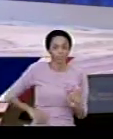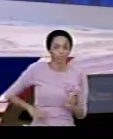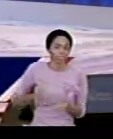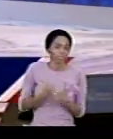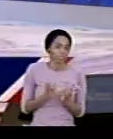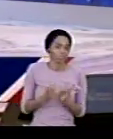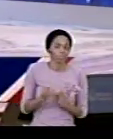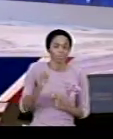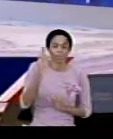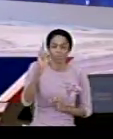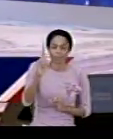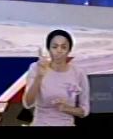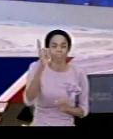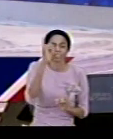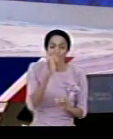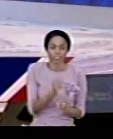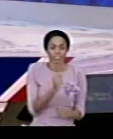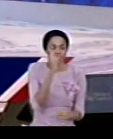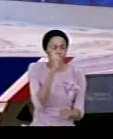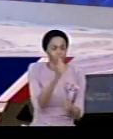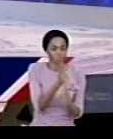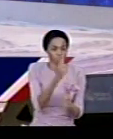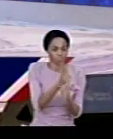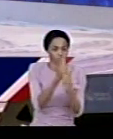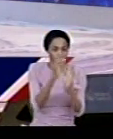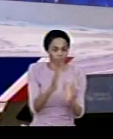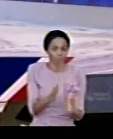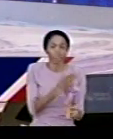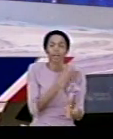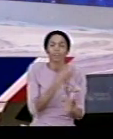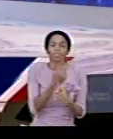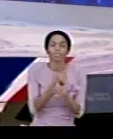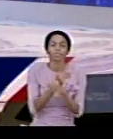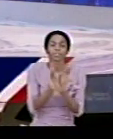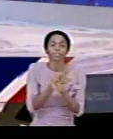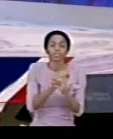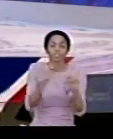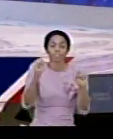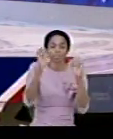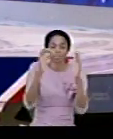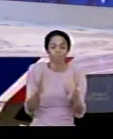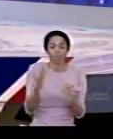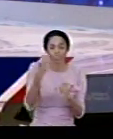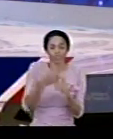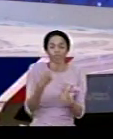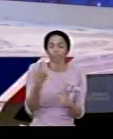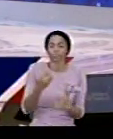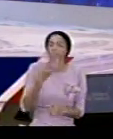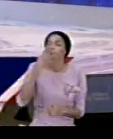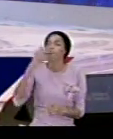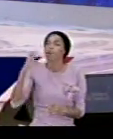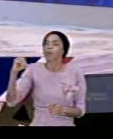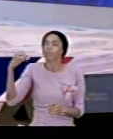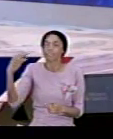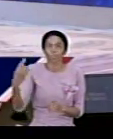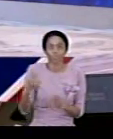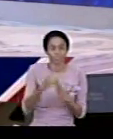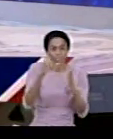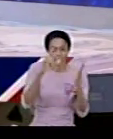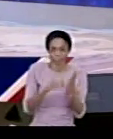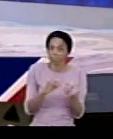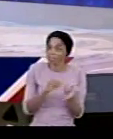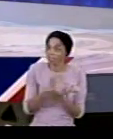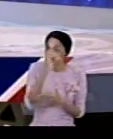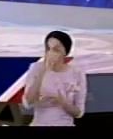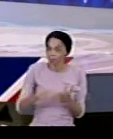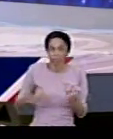Number one, the justifier and redeemer from the curse of the law. That's what we